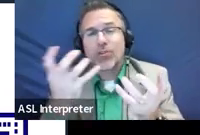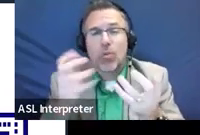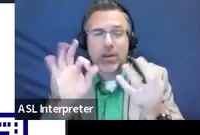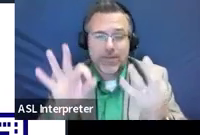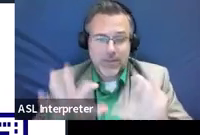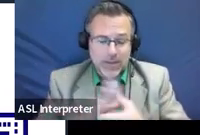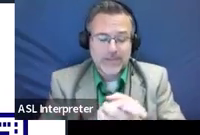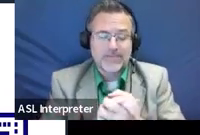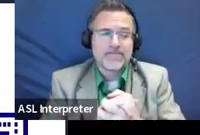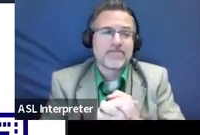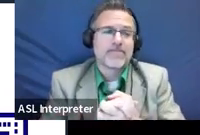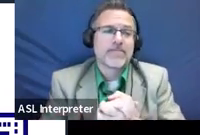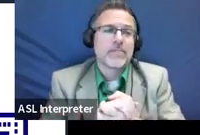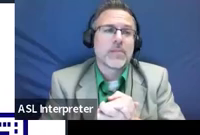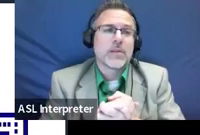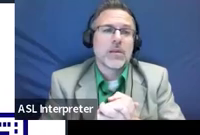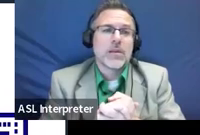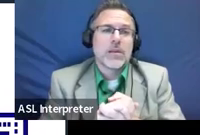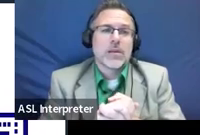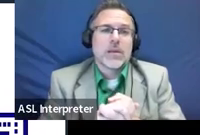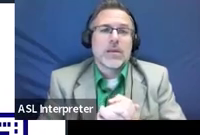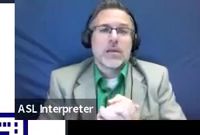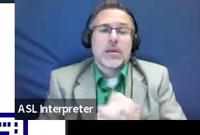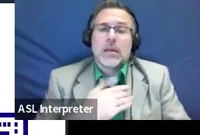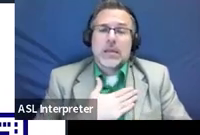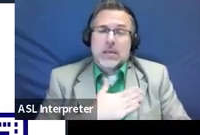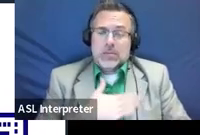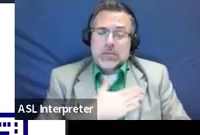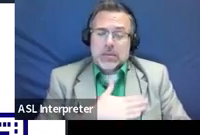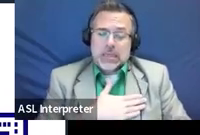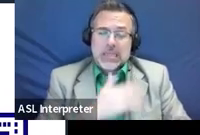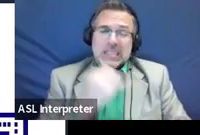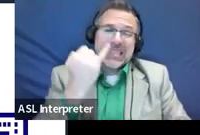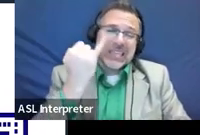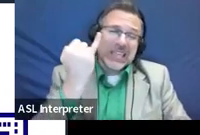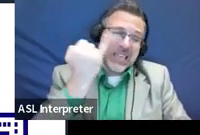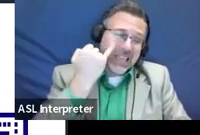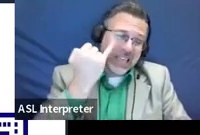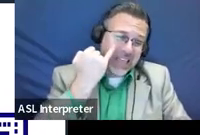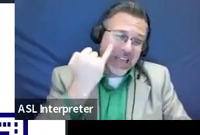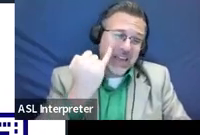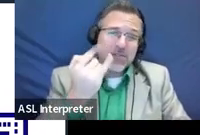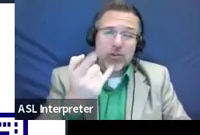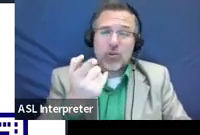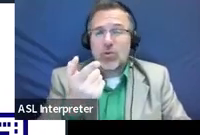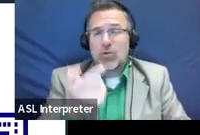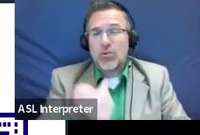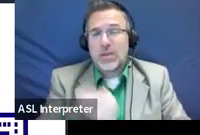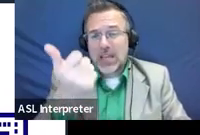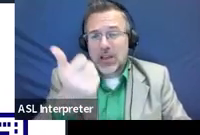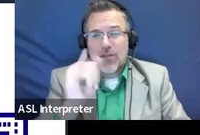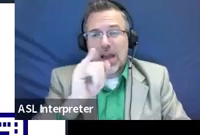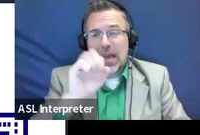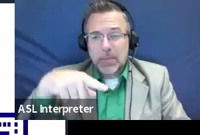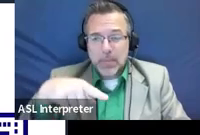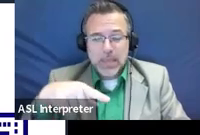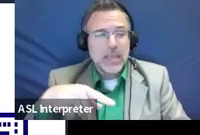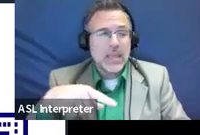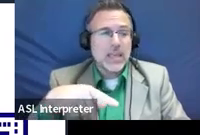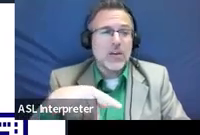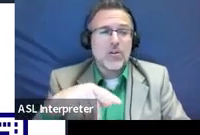We just ask that if you are taking something off of an IEP, written notice, form, whatever it may